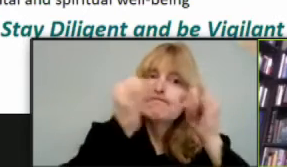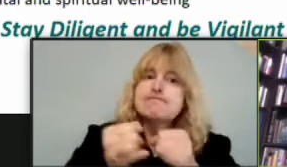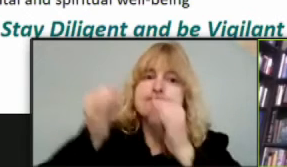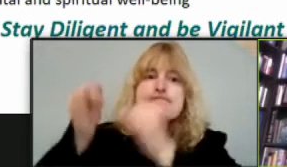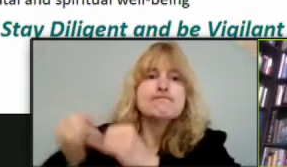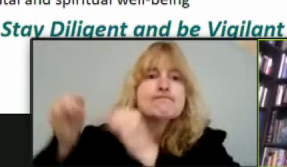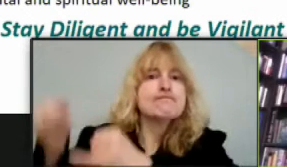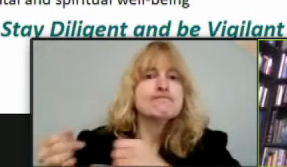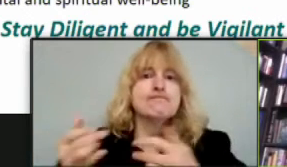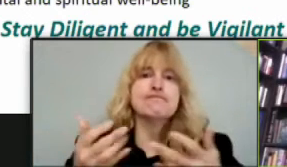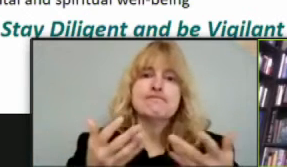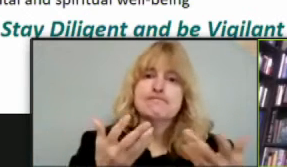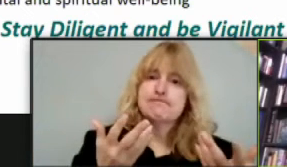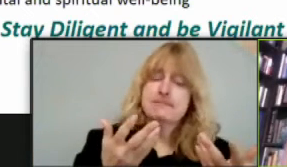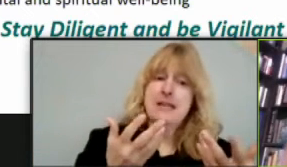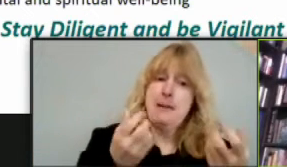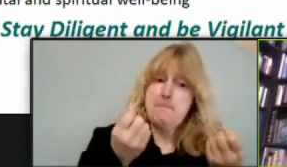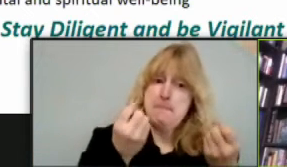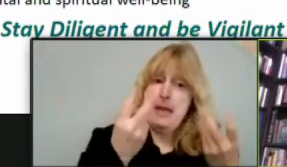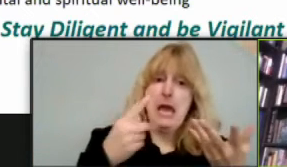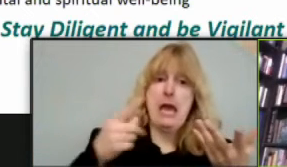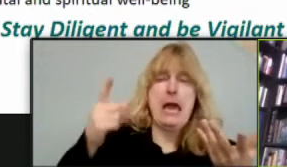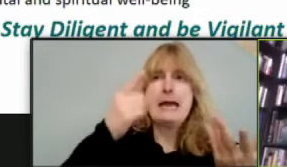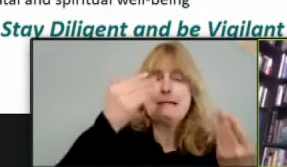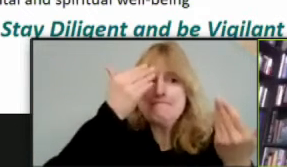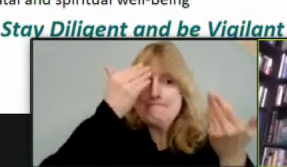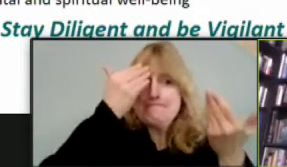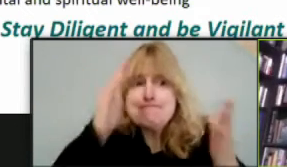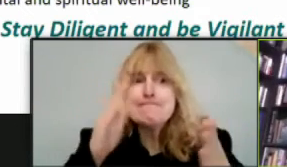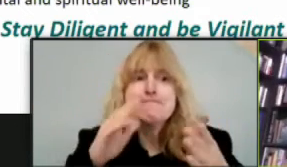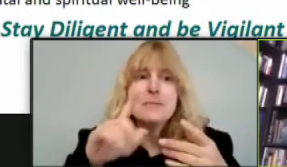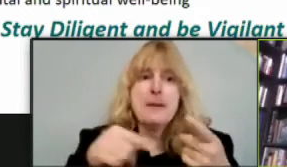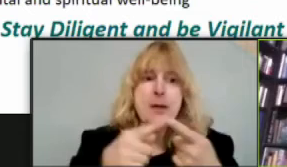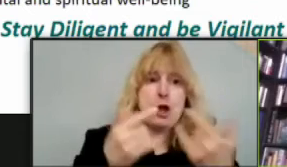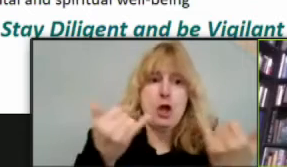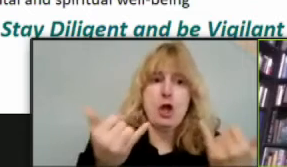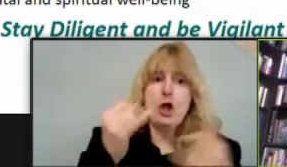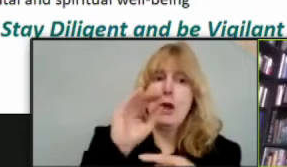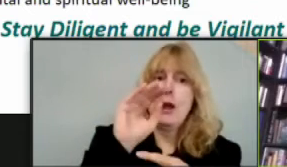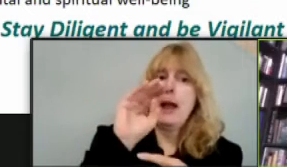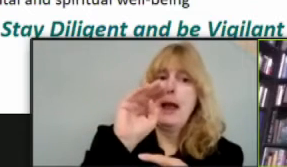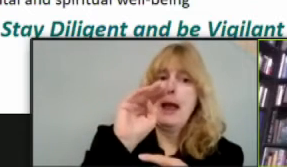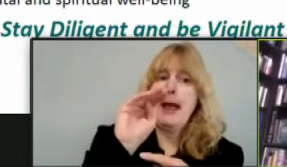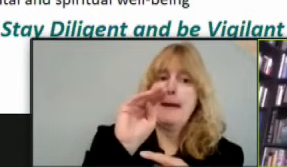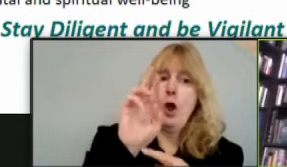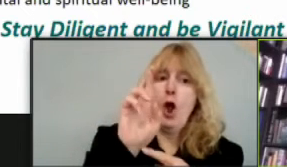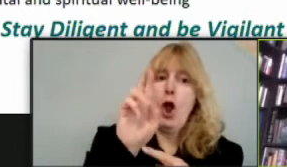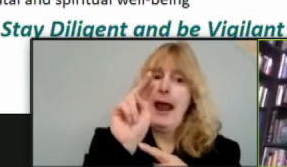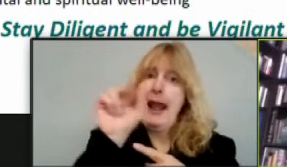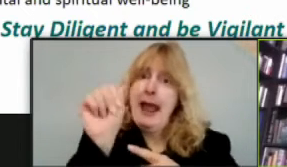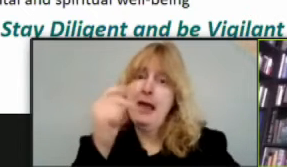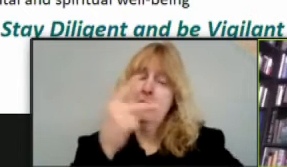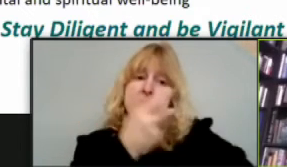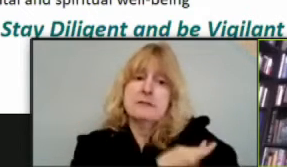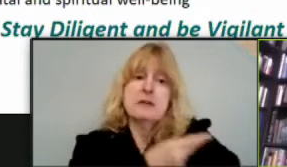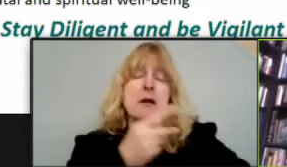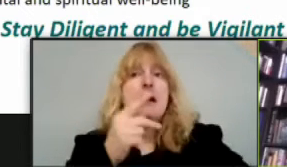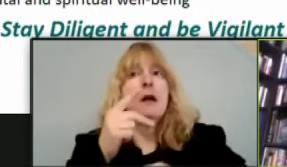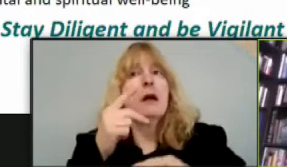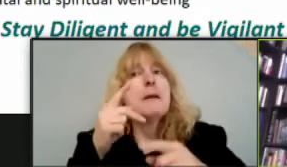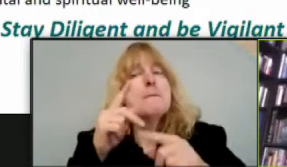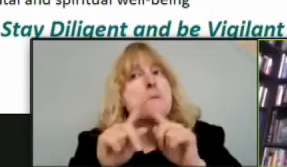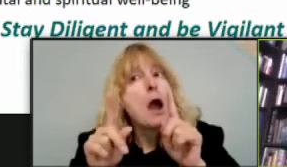mRNA vaccines, but at 95 effectiveness against blocking disease, which is what the science shows that they